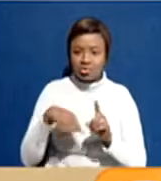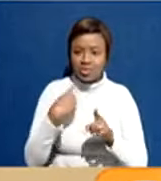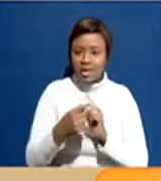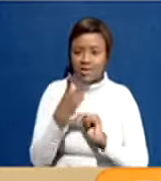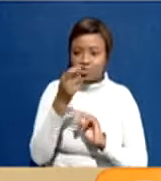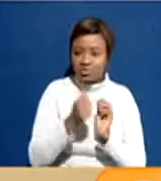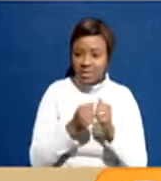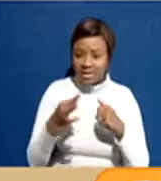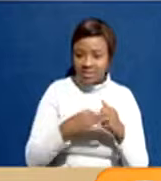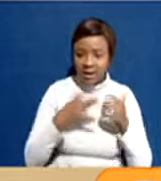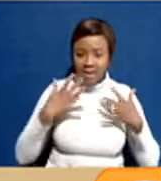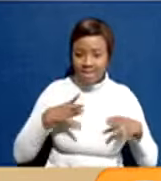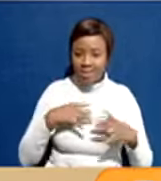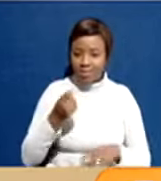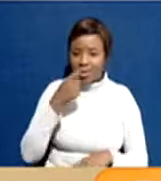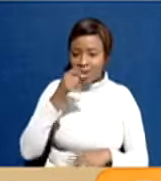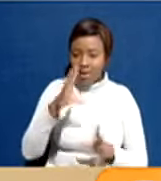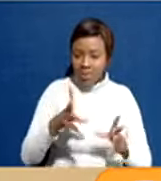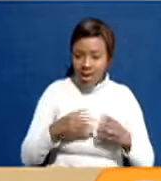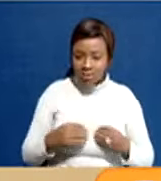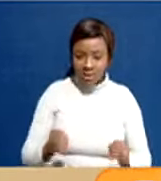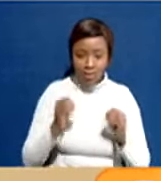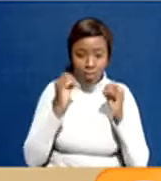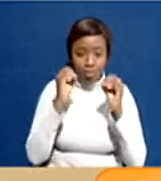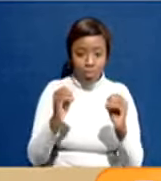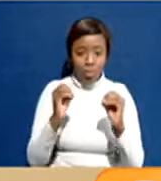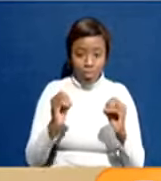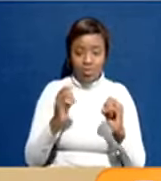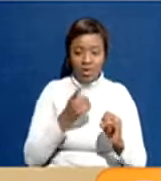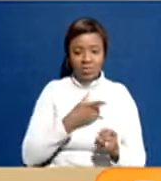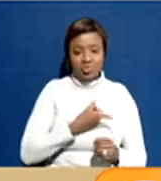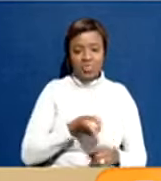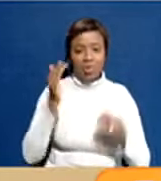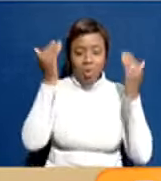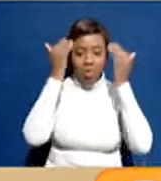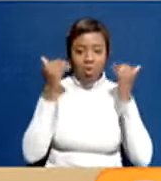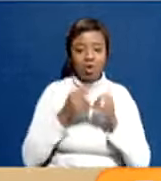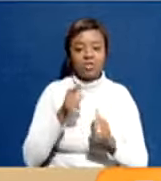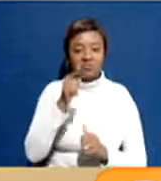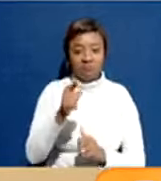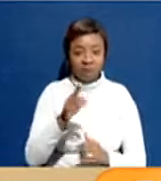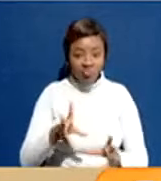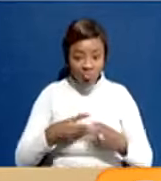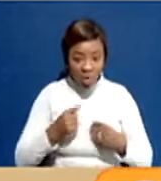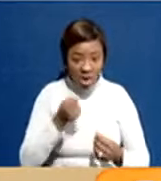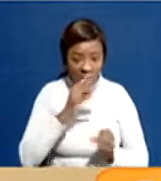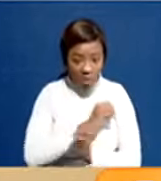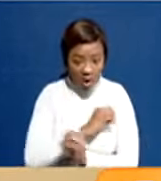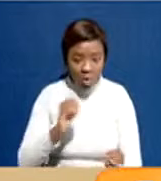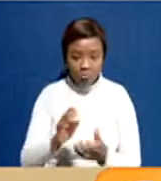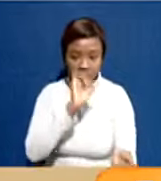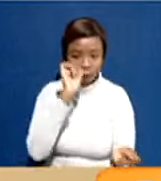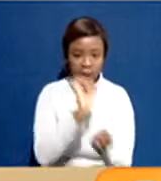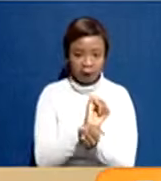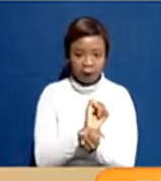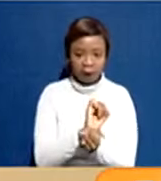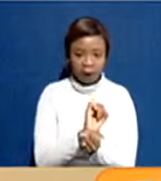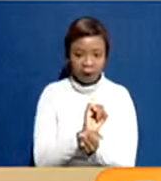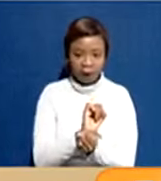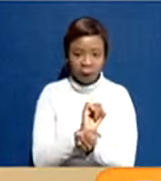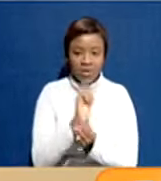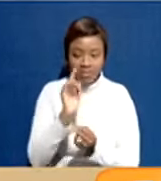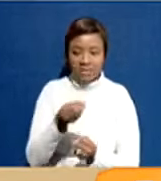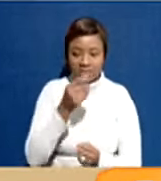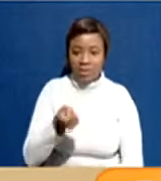refuse medication, we used to go to the court and they used to be sent to prison just to take medication. But due to